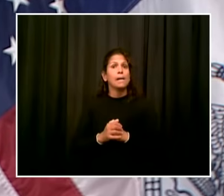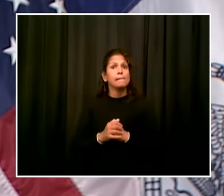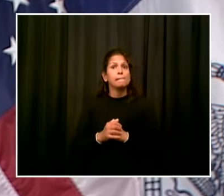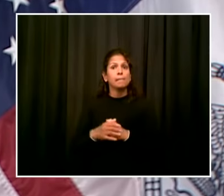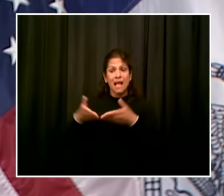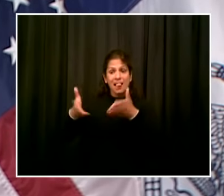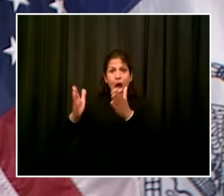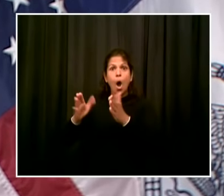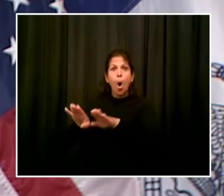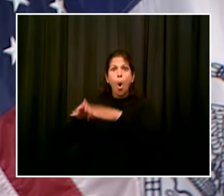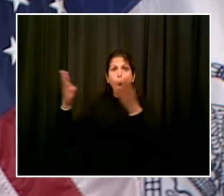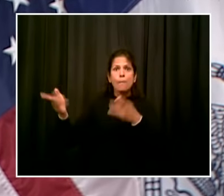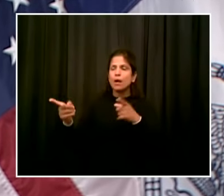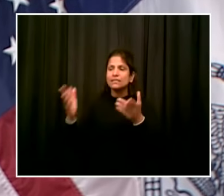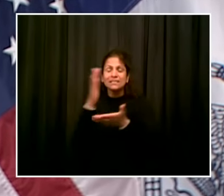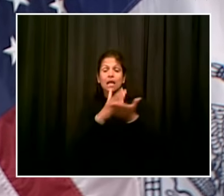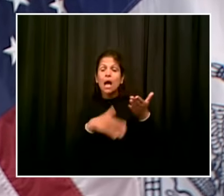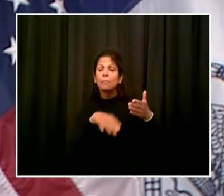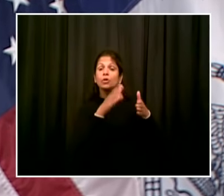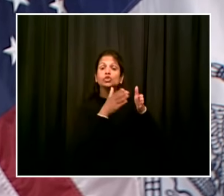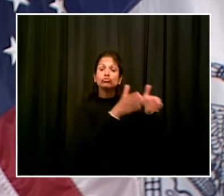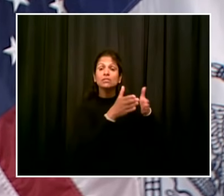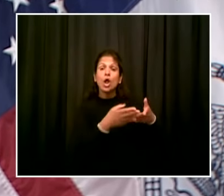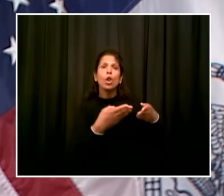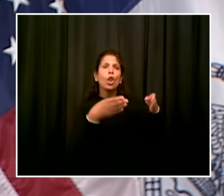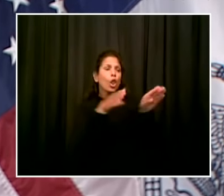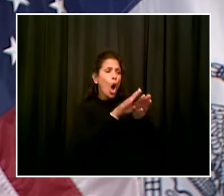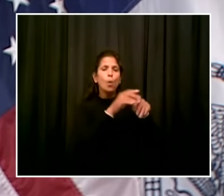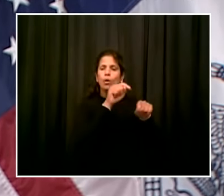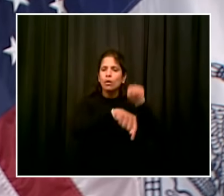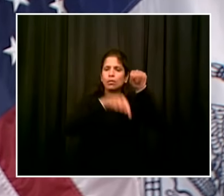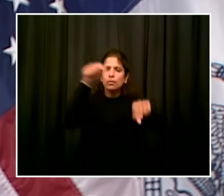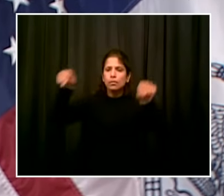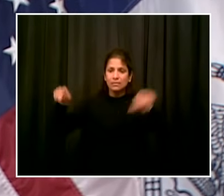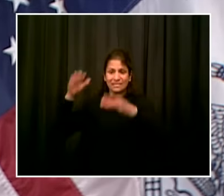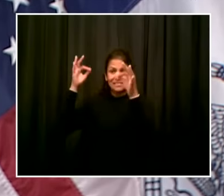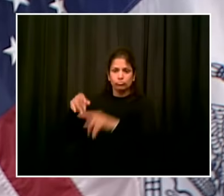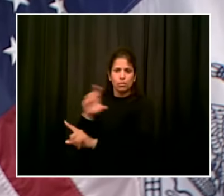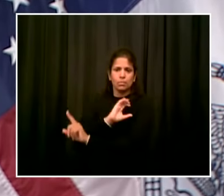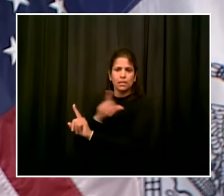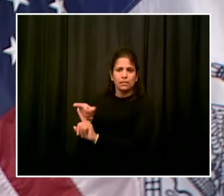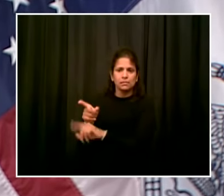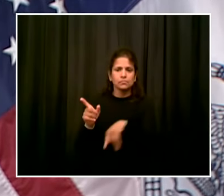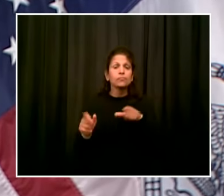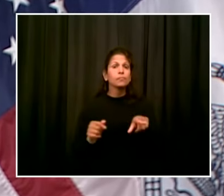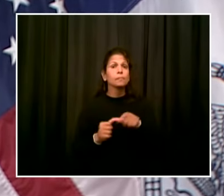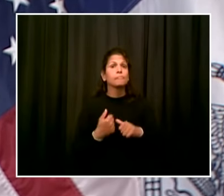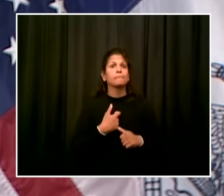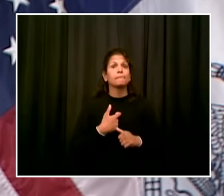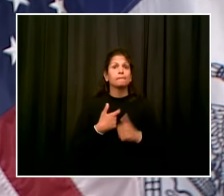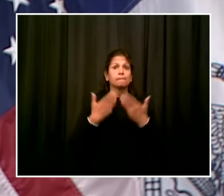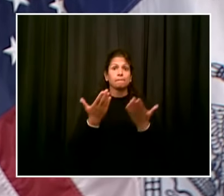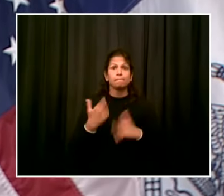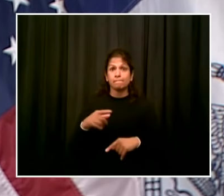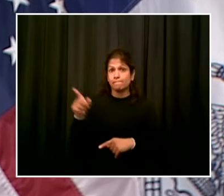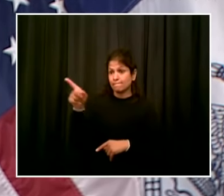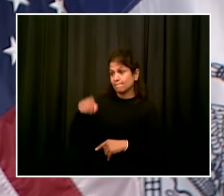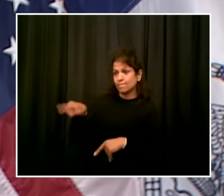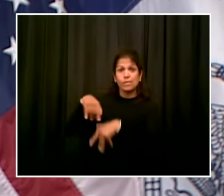approaches. So the local commander makes the decision in each case. I didn't even know about that one you're referring to. I think that's